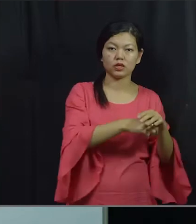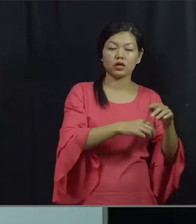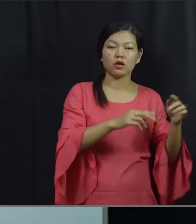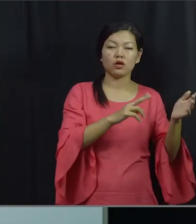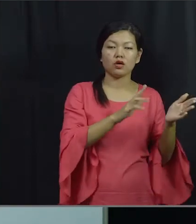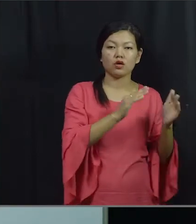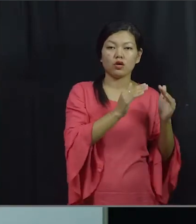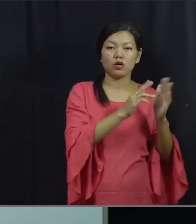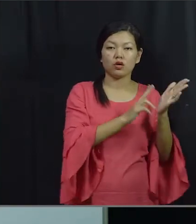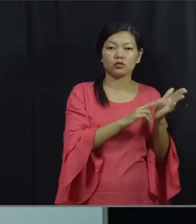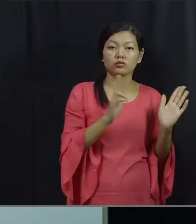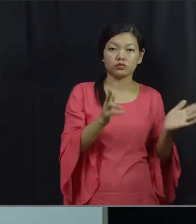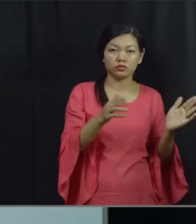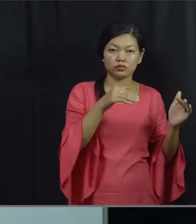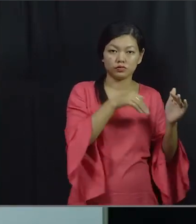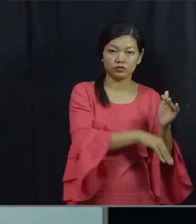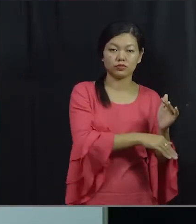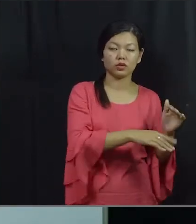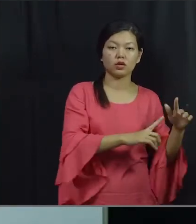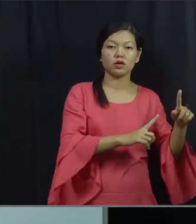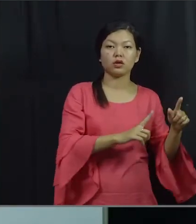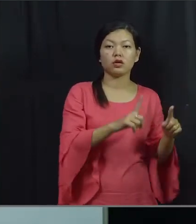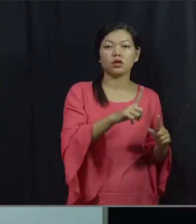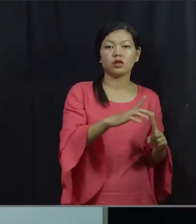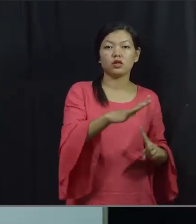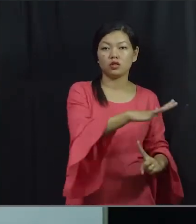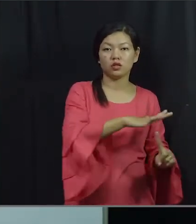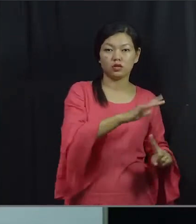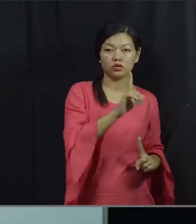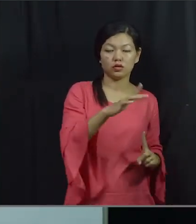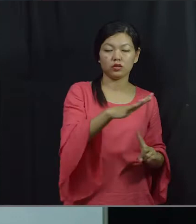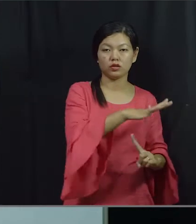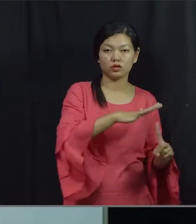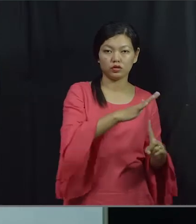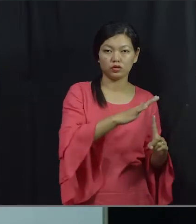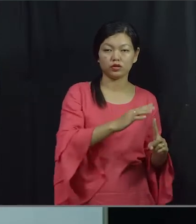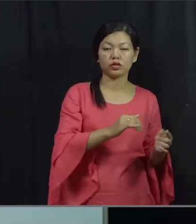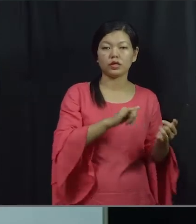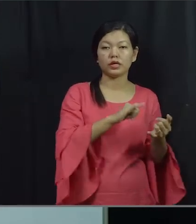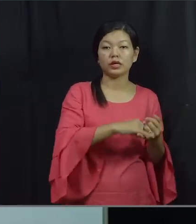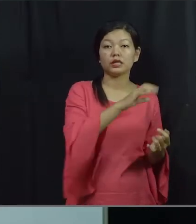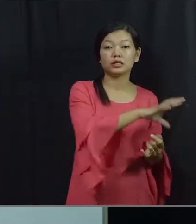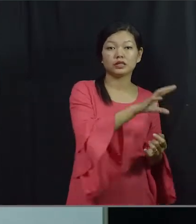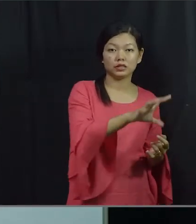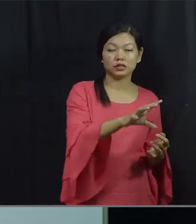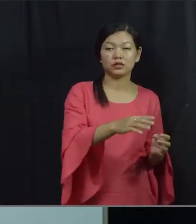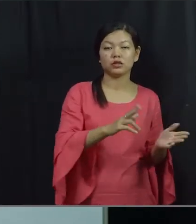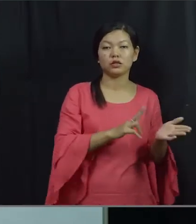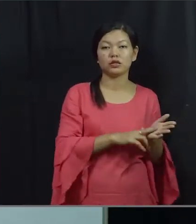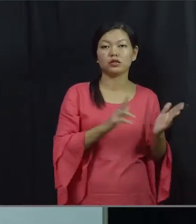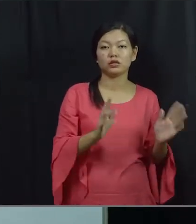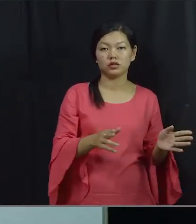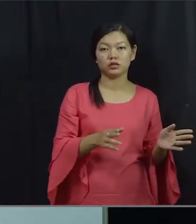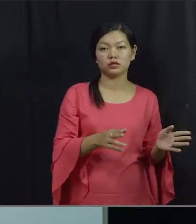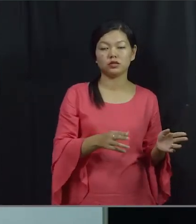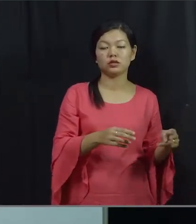level and state level and national level. Okay, that means local trader, state trader and national trader. Okay, so who are these